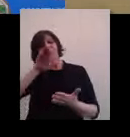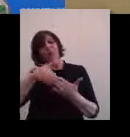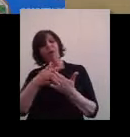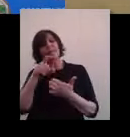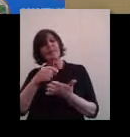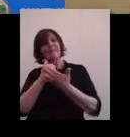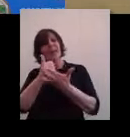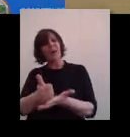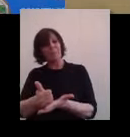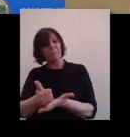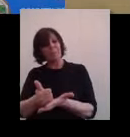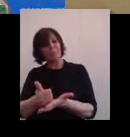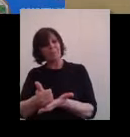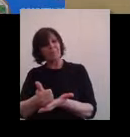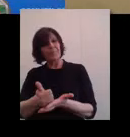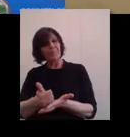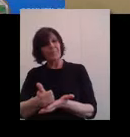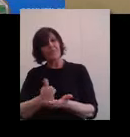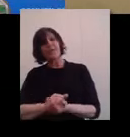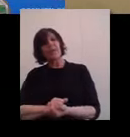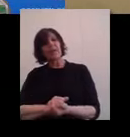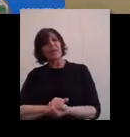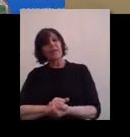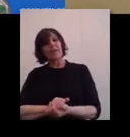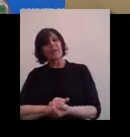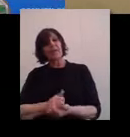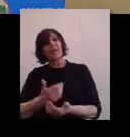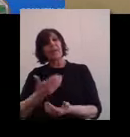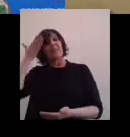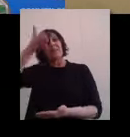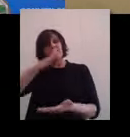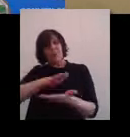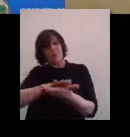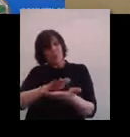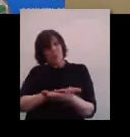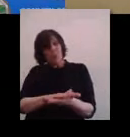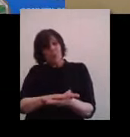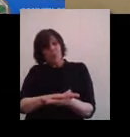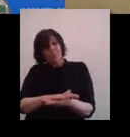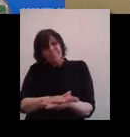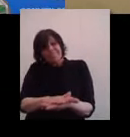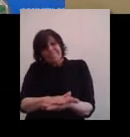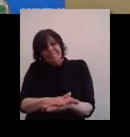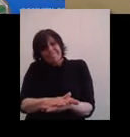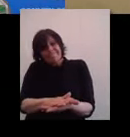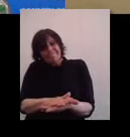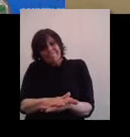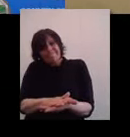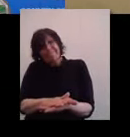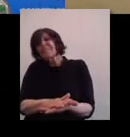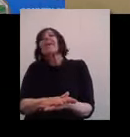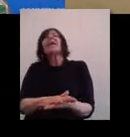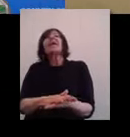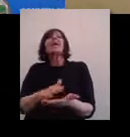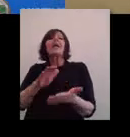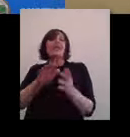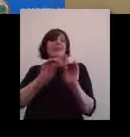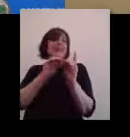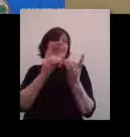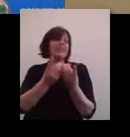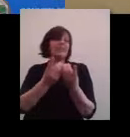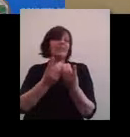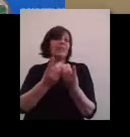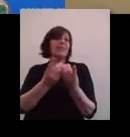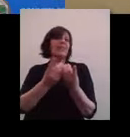with regards to the future of our school year is going to be made not just by school districts, by New York State, by examining the